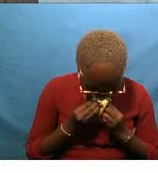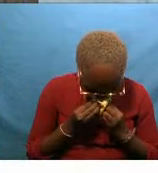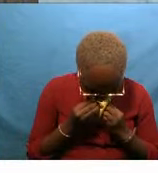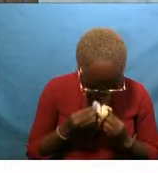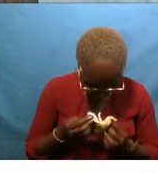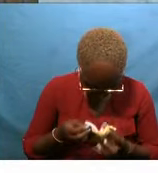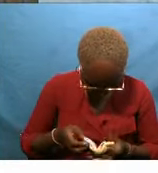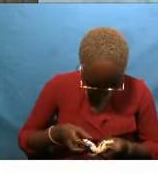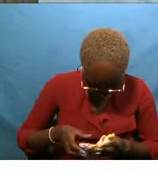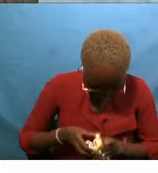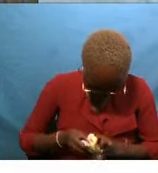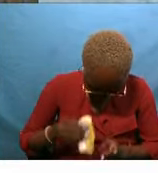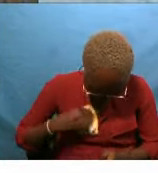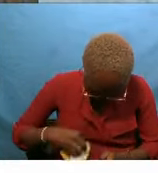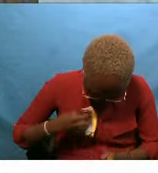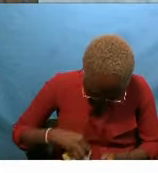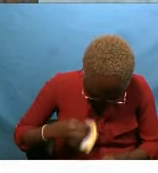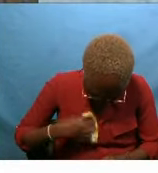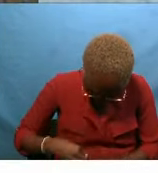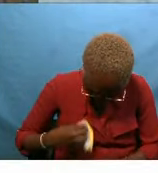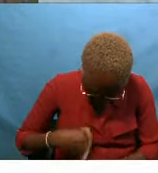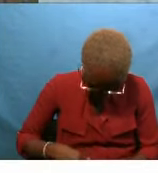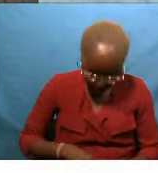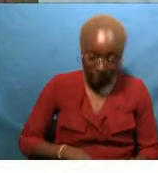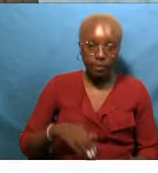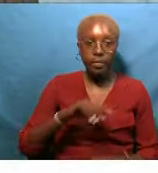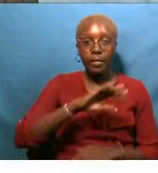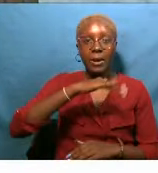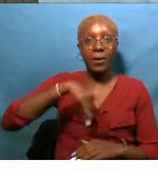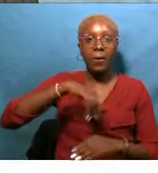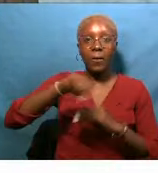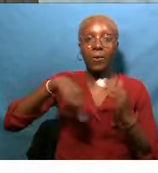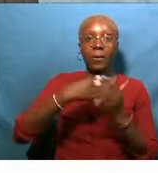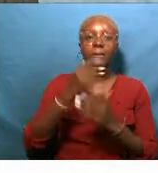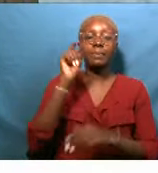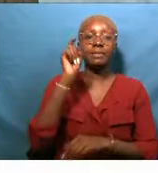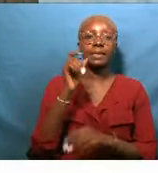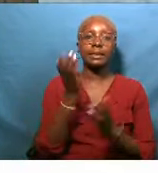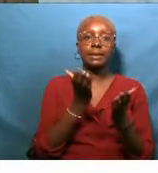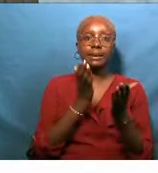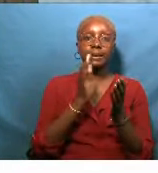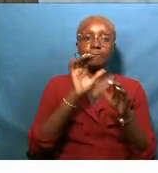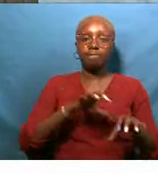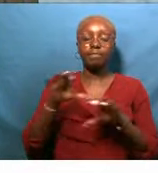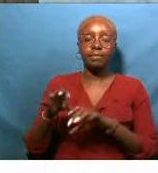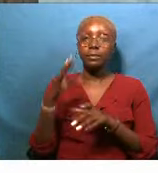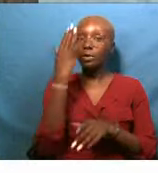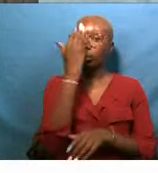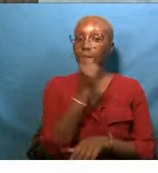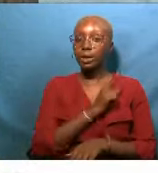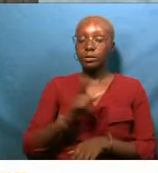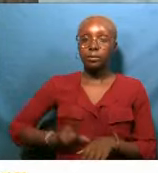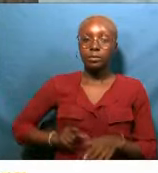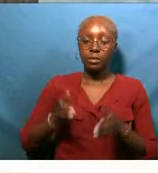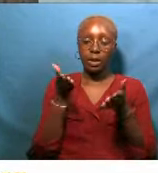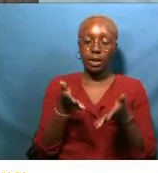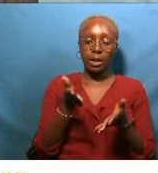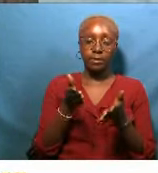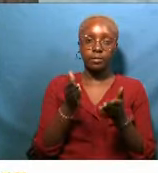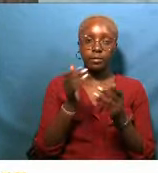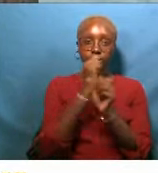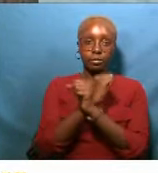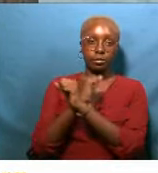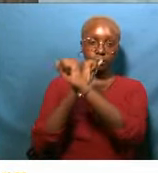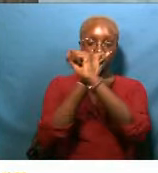evil, for my Lord is there to protect, guide, and guard me. I wonder whether the